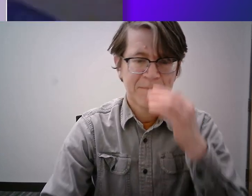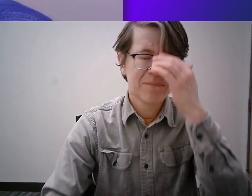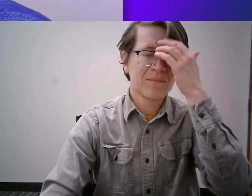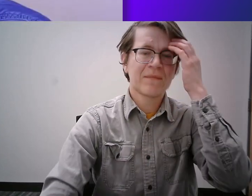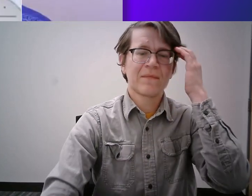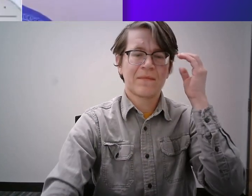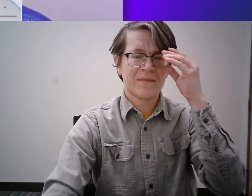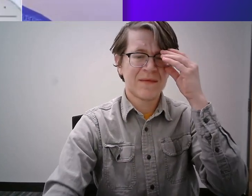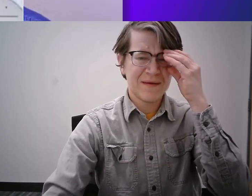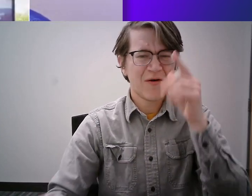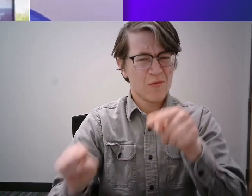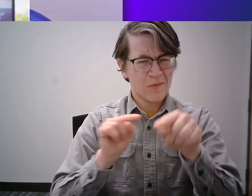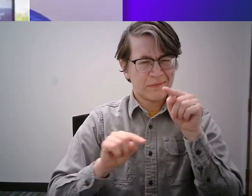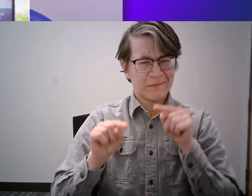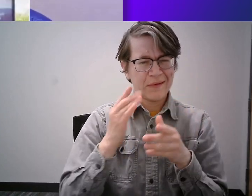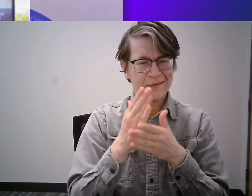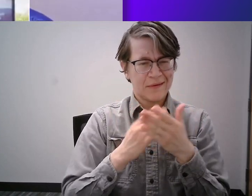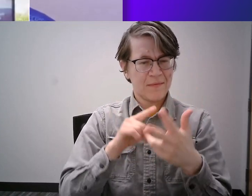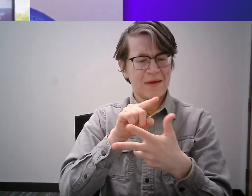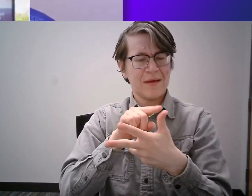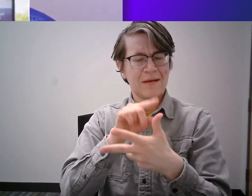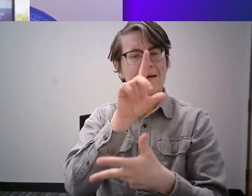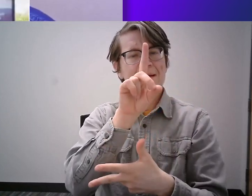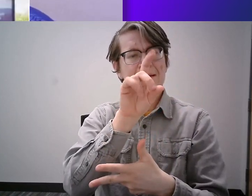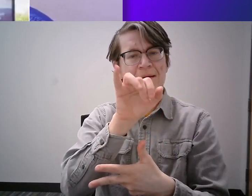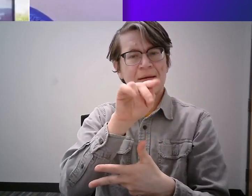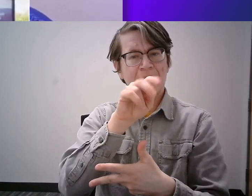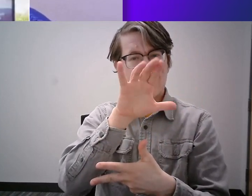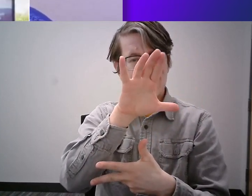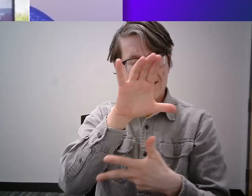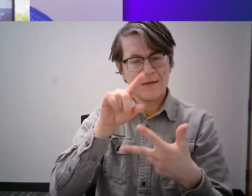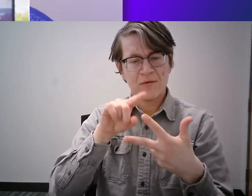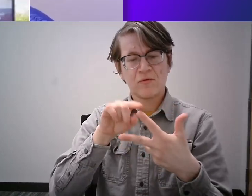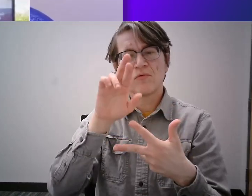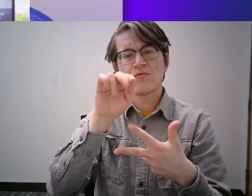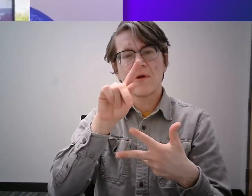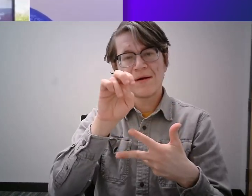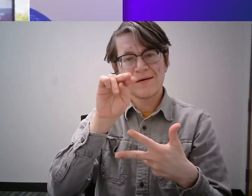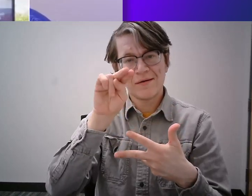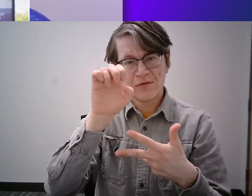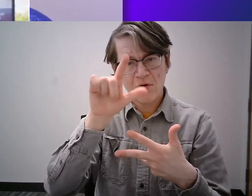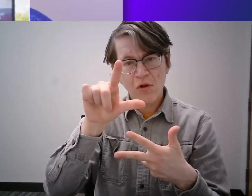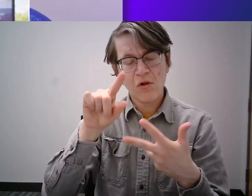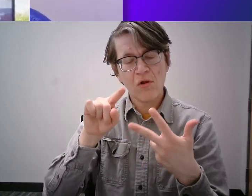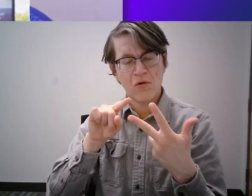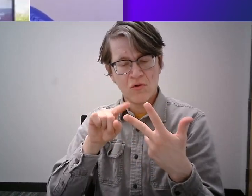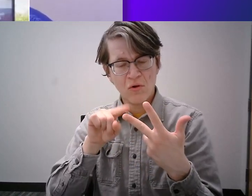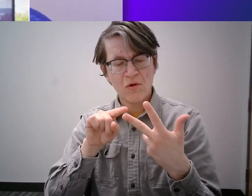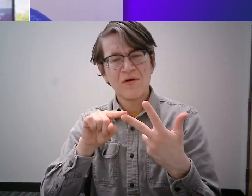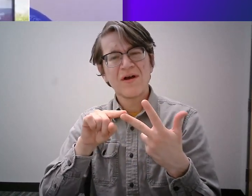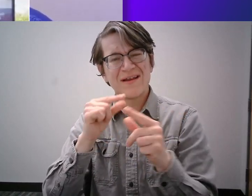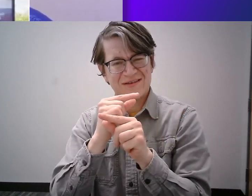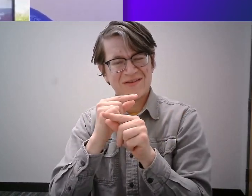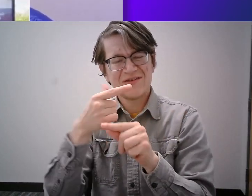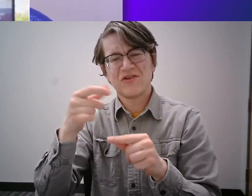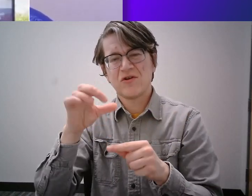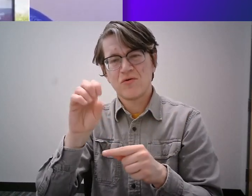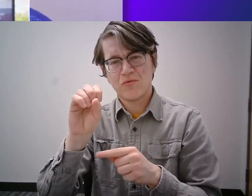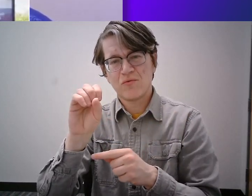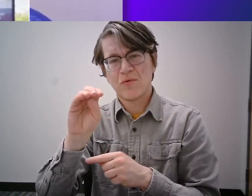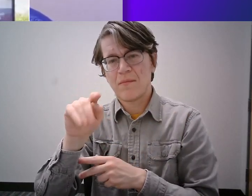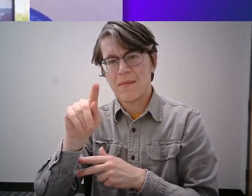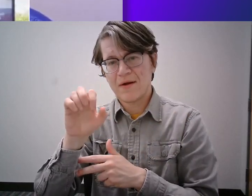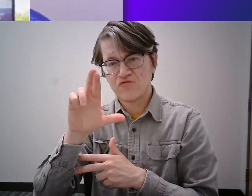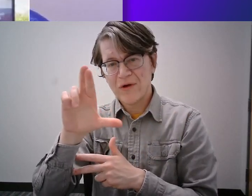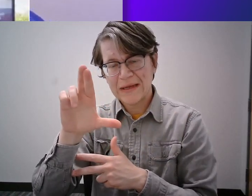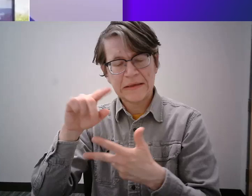Find each form model, the dynamic, the rational and the geometric one. And maybe just post it on social media, Twitter or Instagram, and tag me if